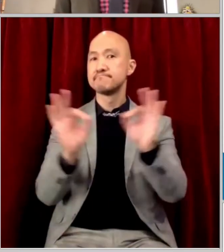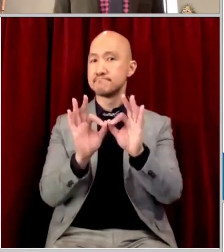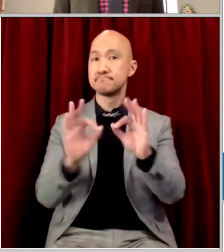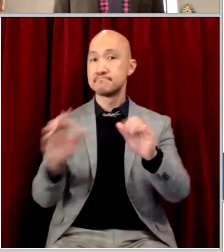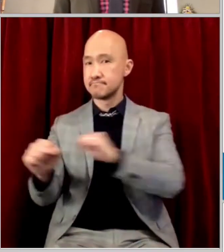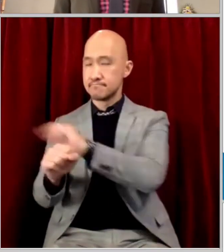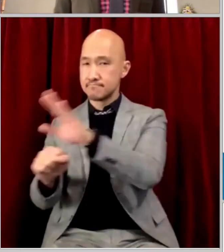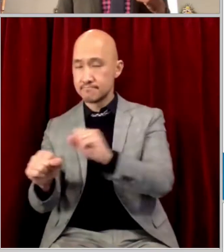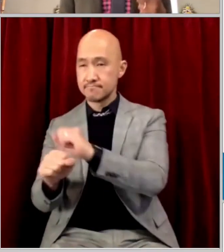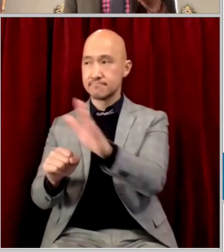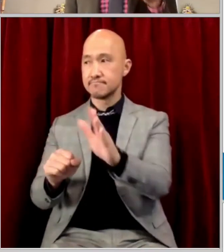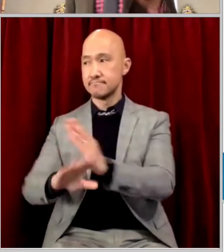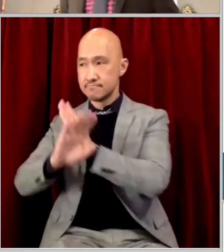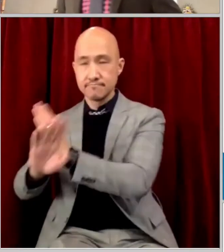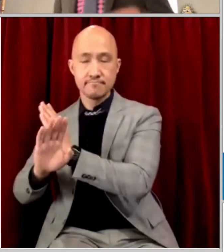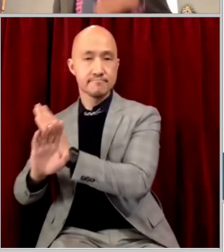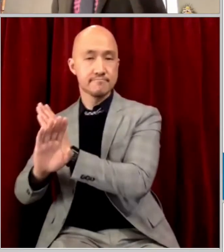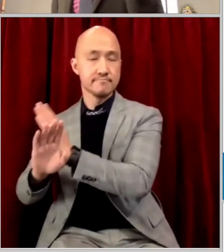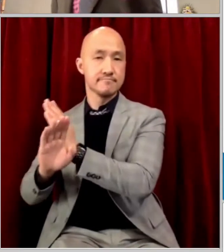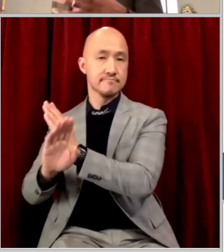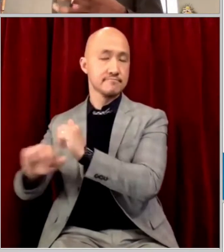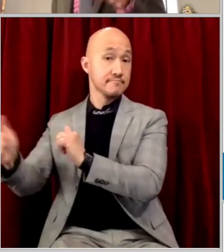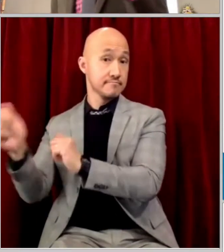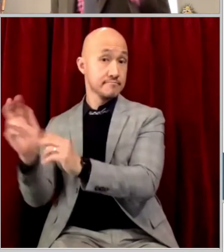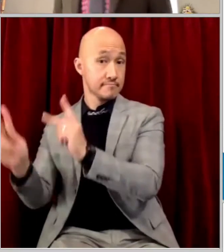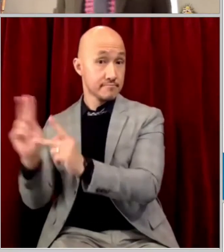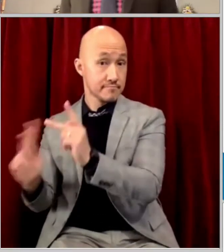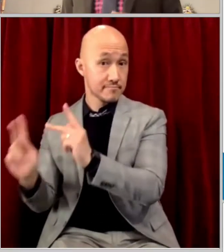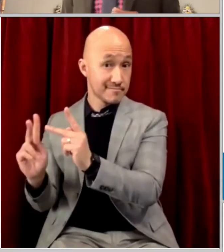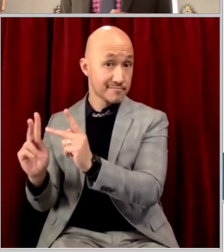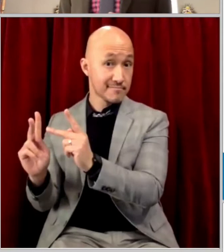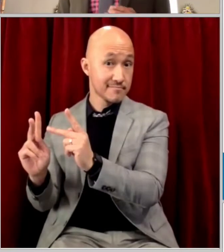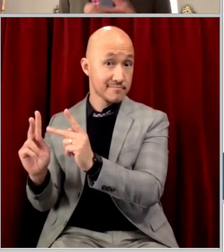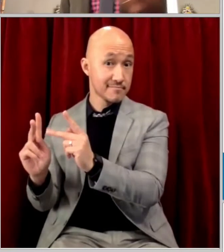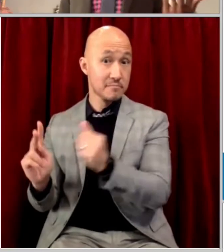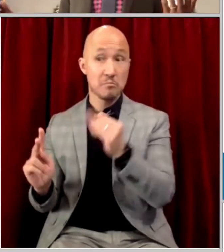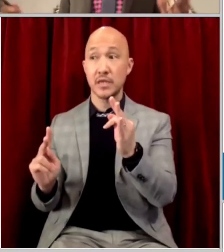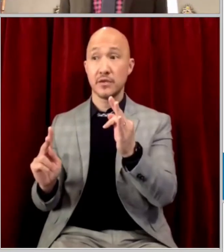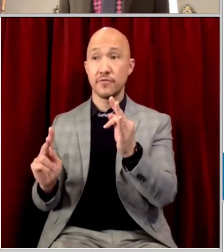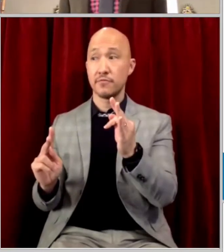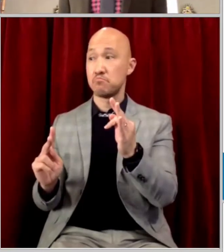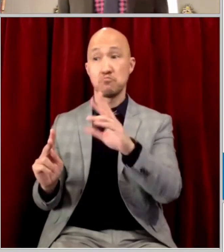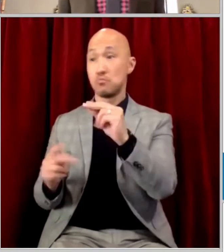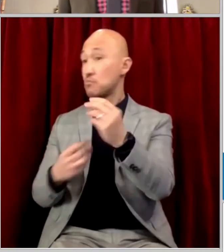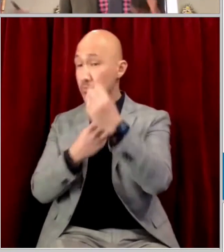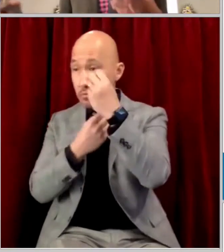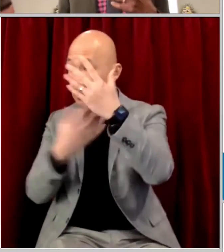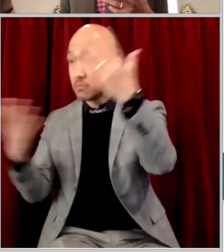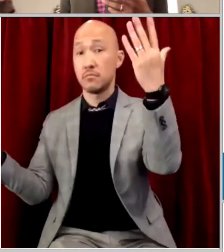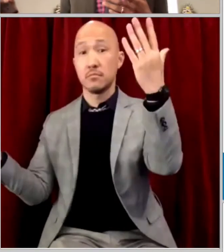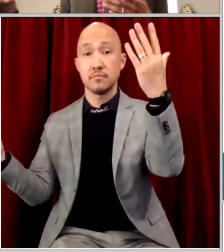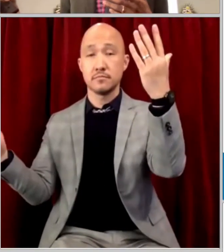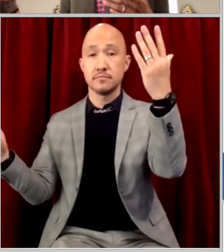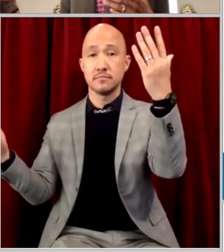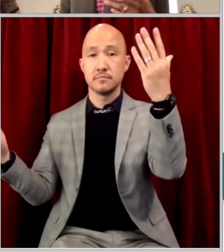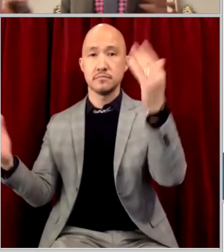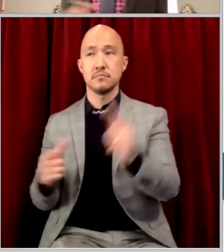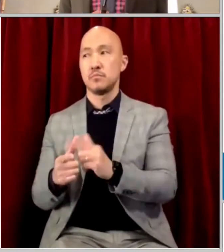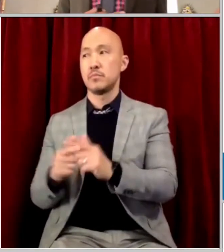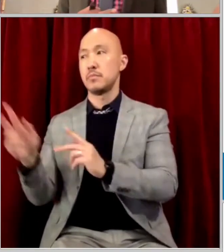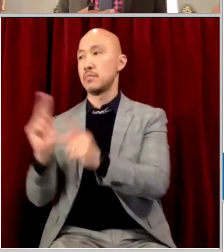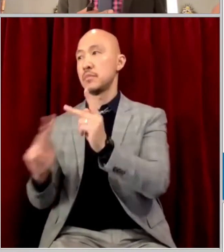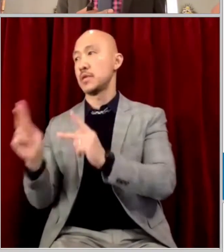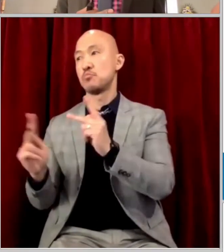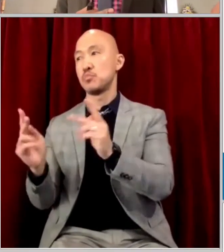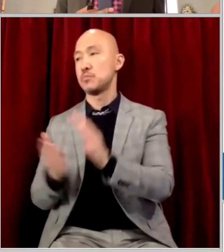around us. And if we are not being that seasoning salt, we're basically allowing people to just go